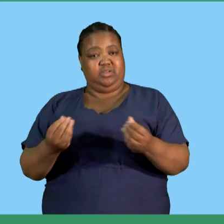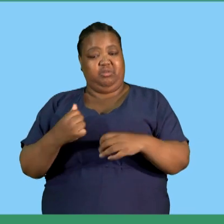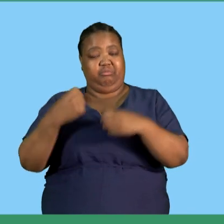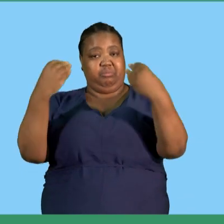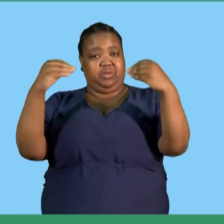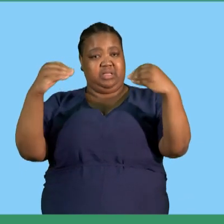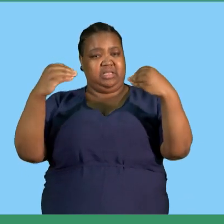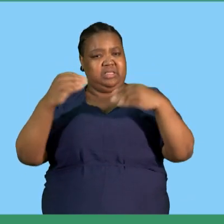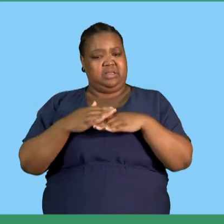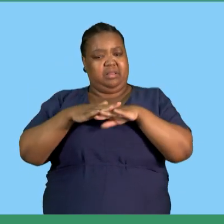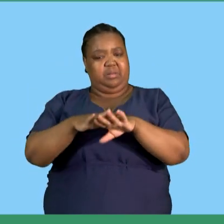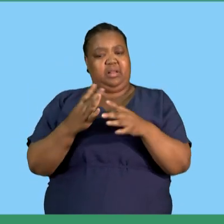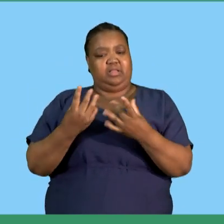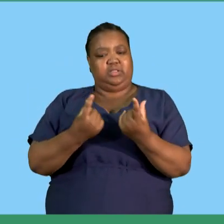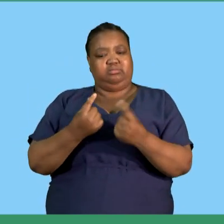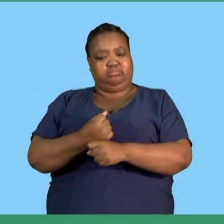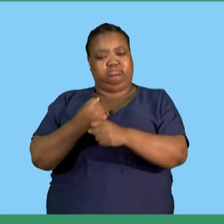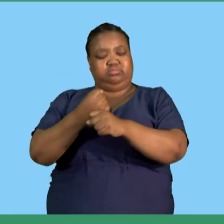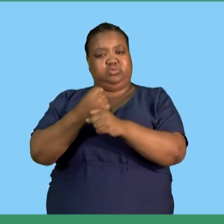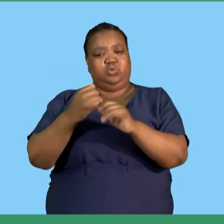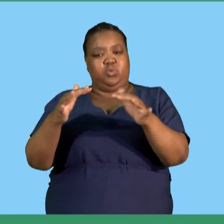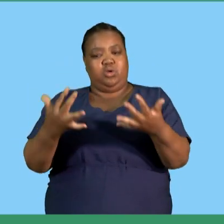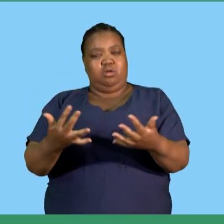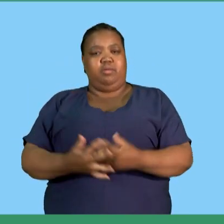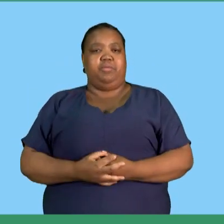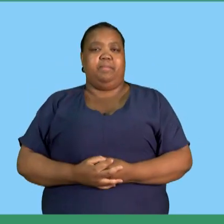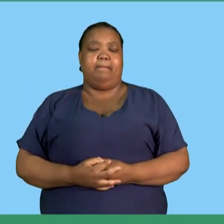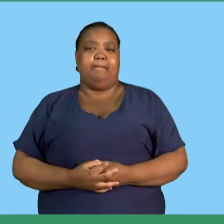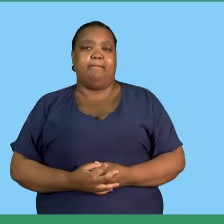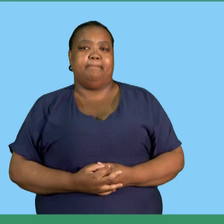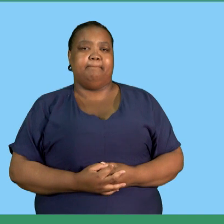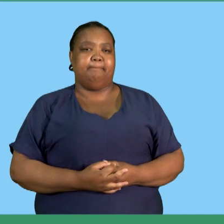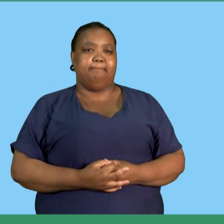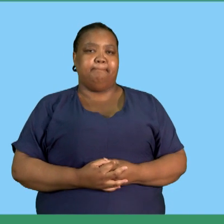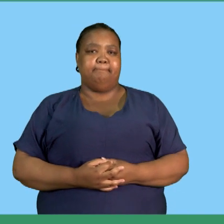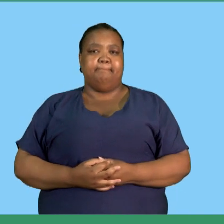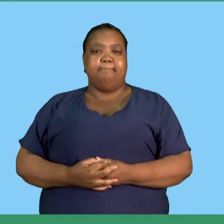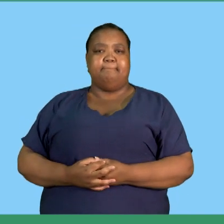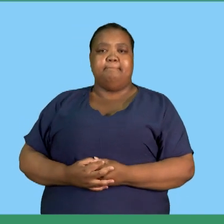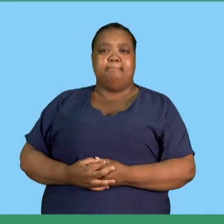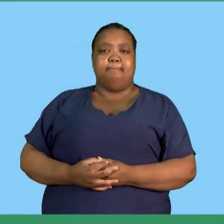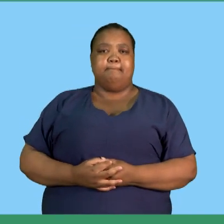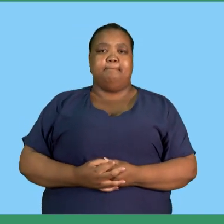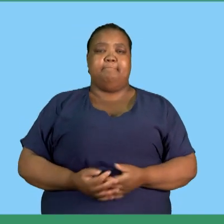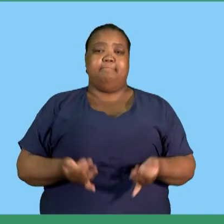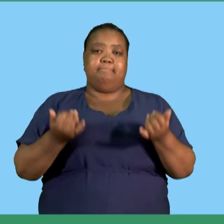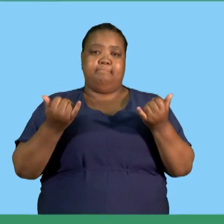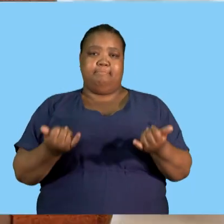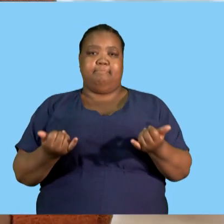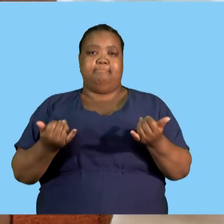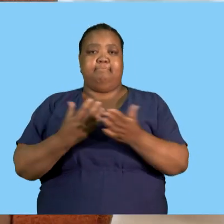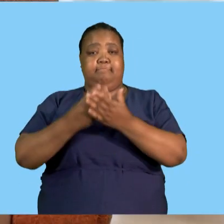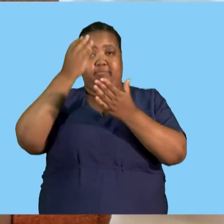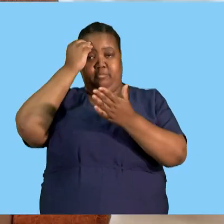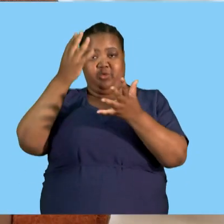technique. So the application of this technique, how can businesses apply the force field analysis technique?